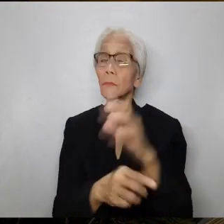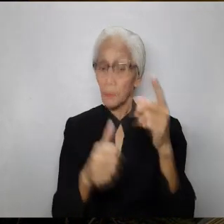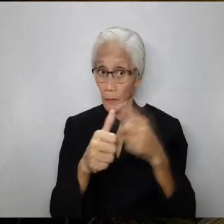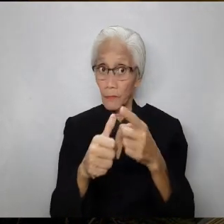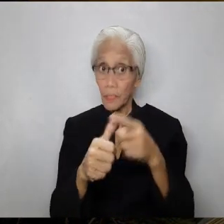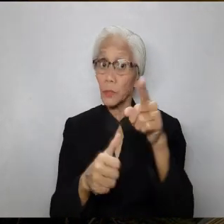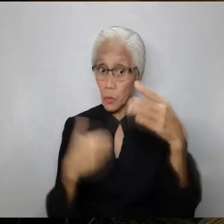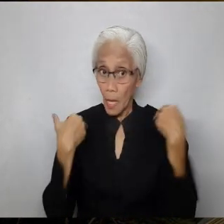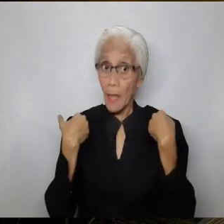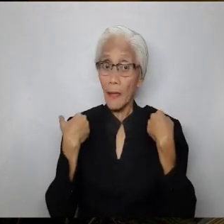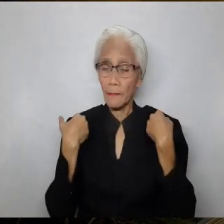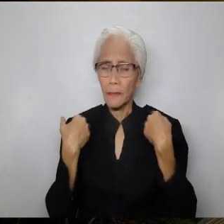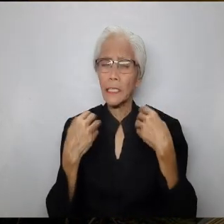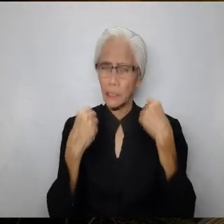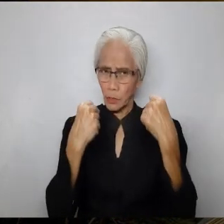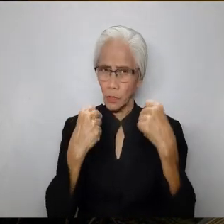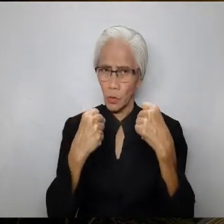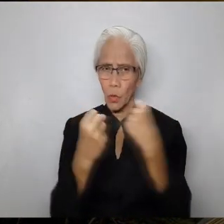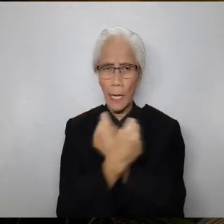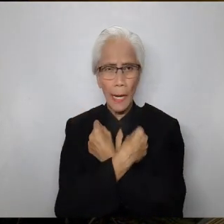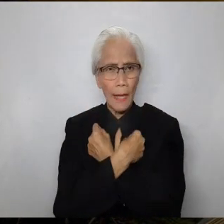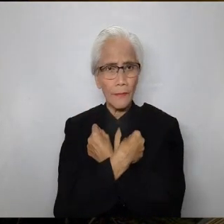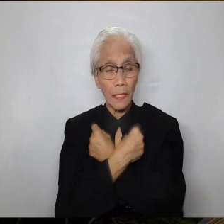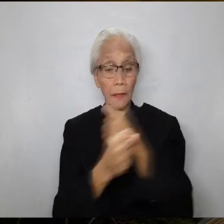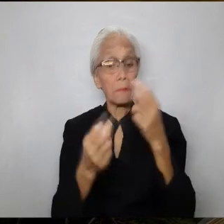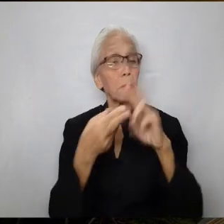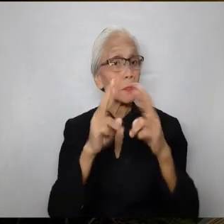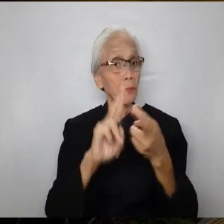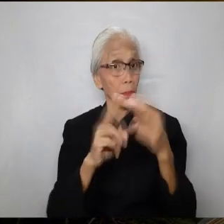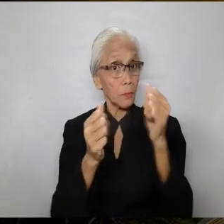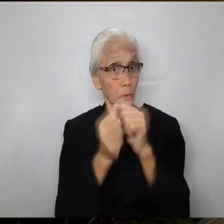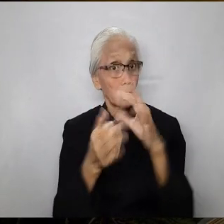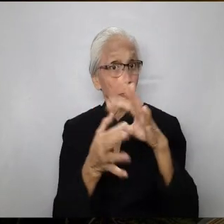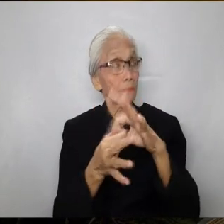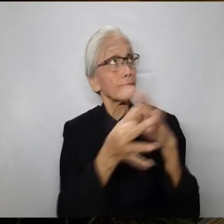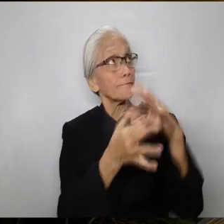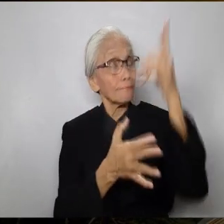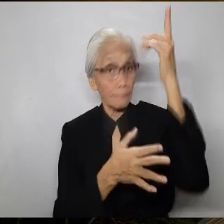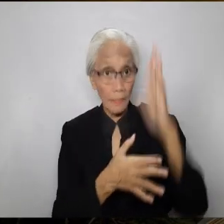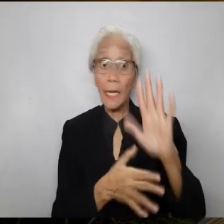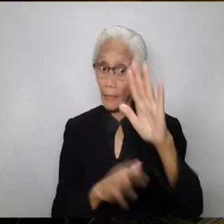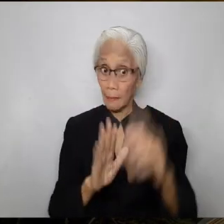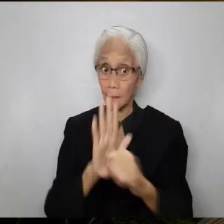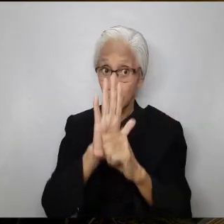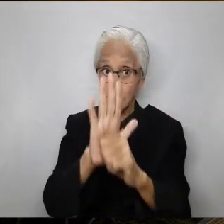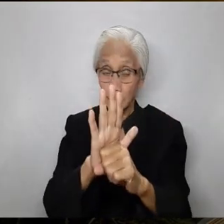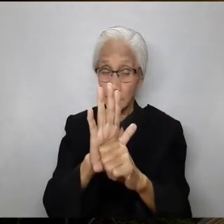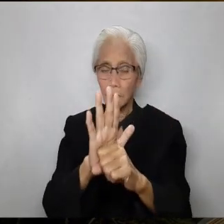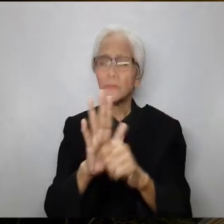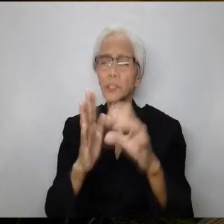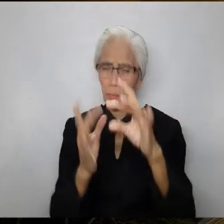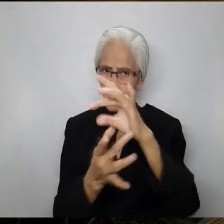commitment, please make sure that you first have a strong, loving relationship with God.